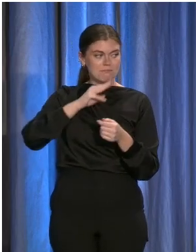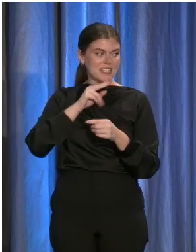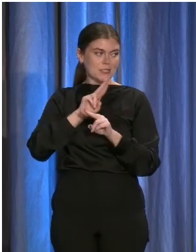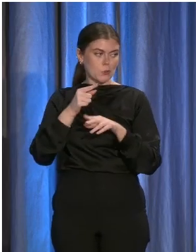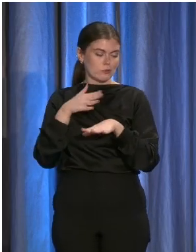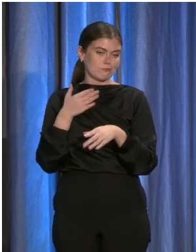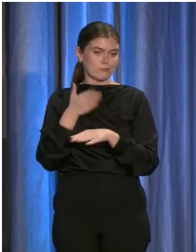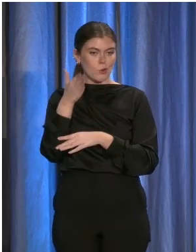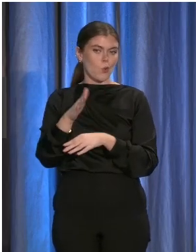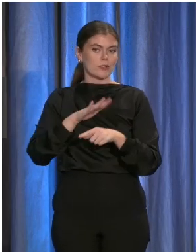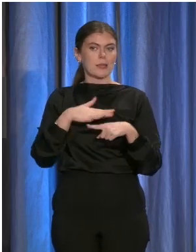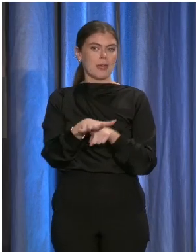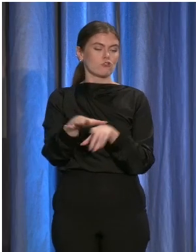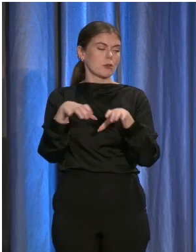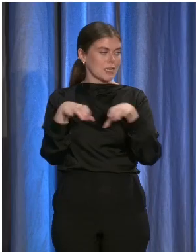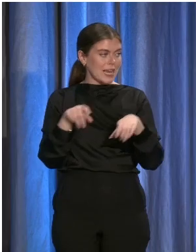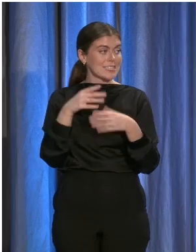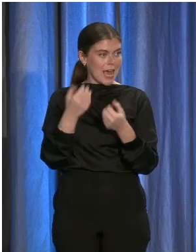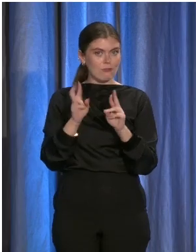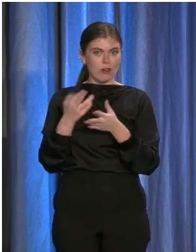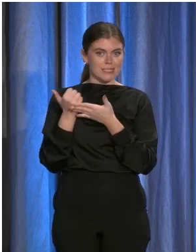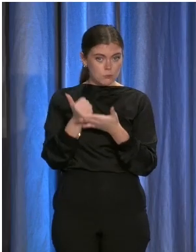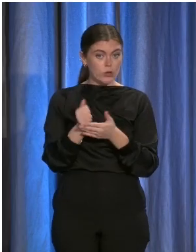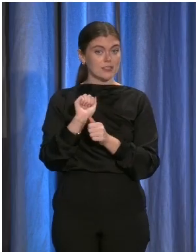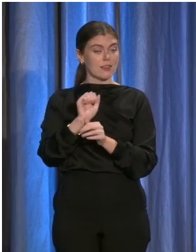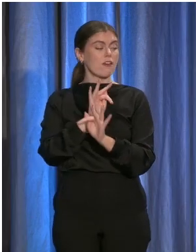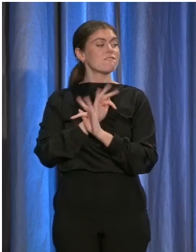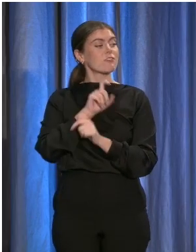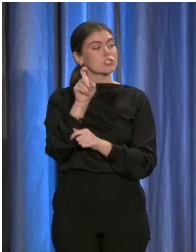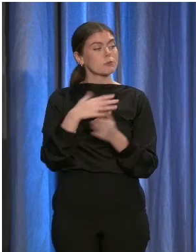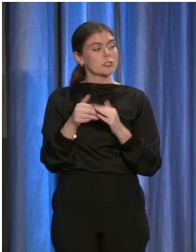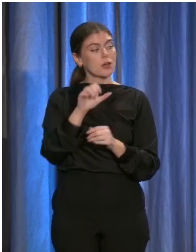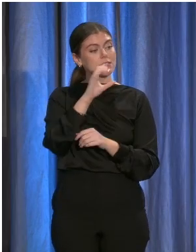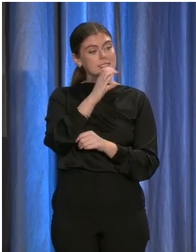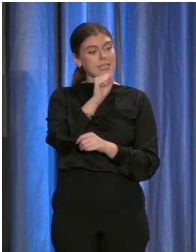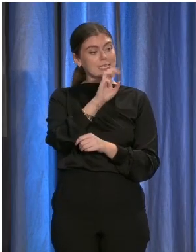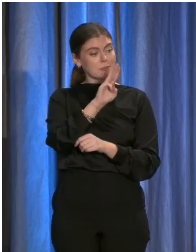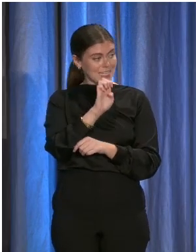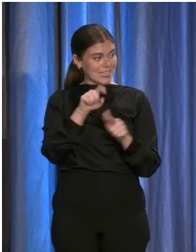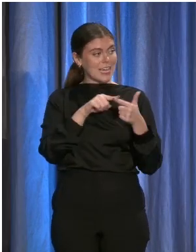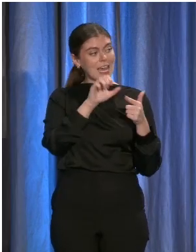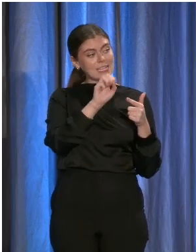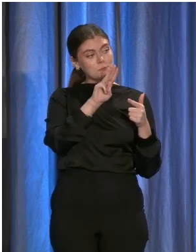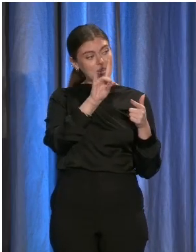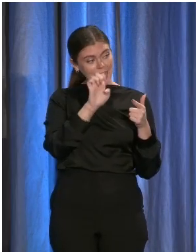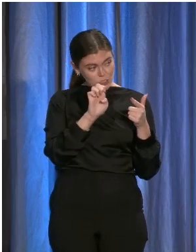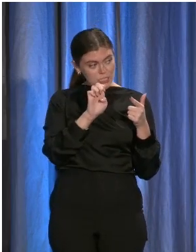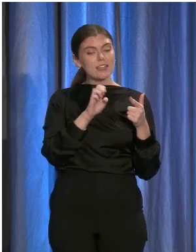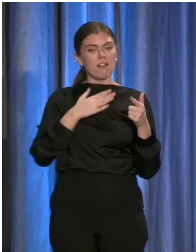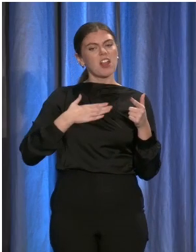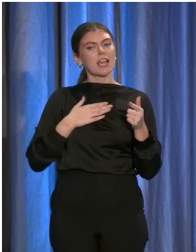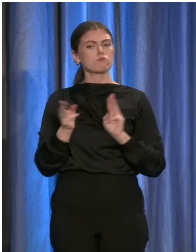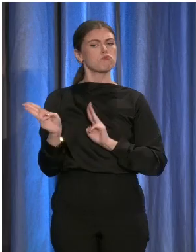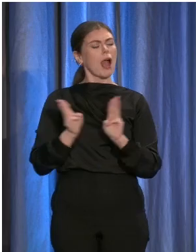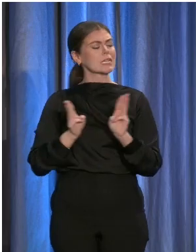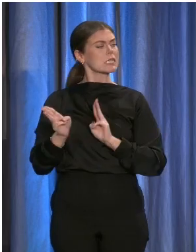support in literacy. Their favourite subjects are CSPE and SPHE. They like